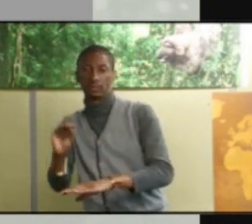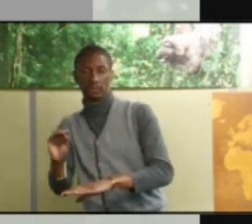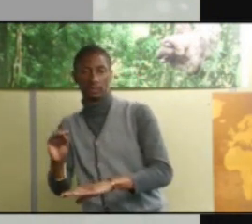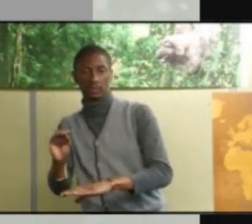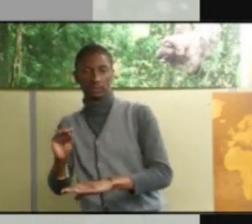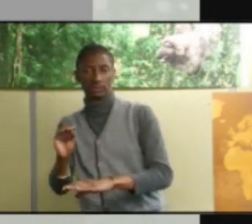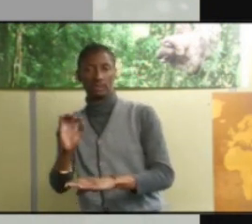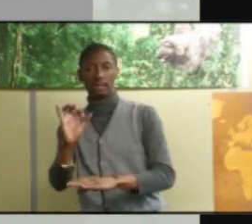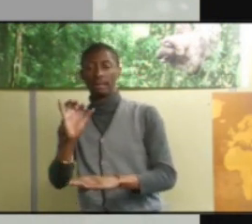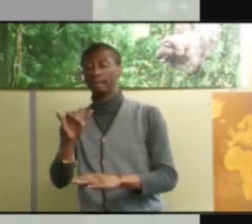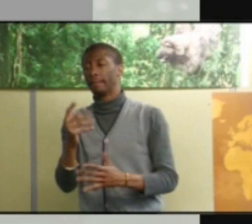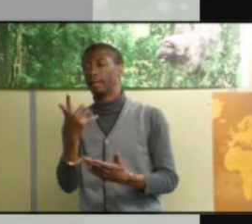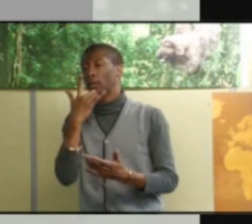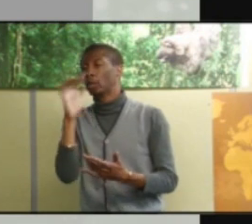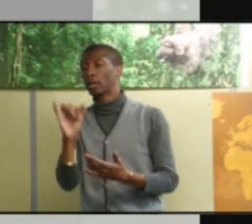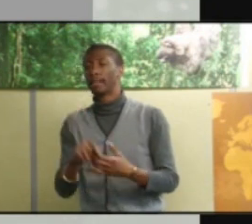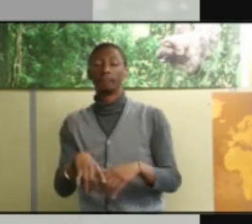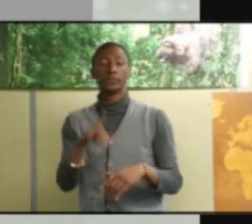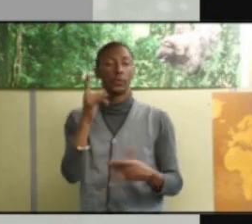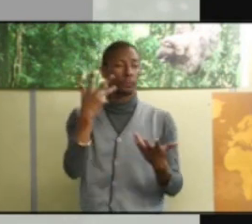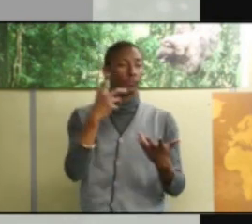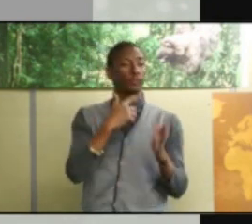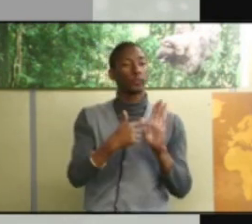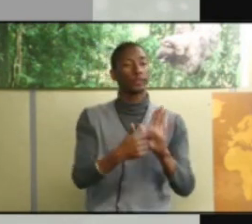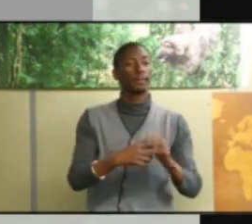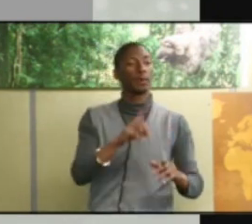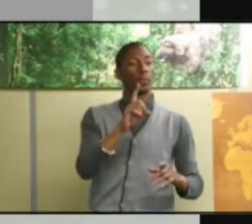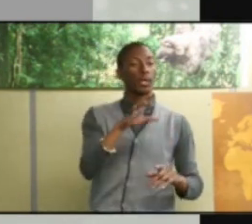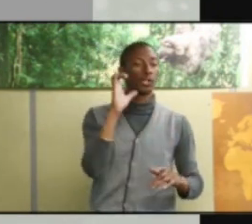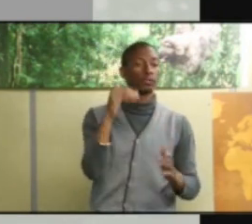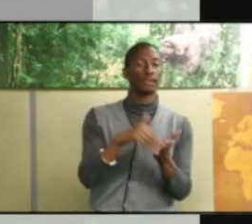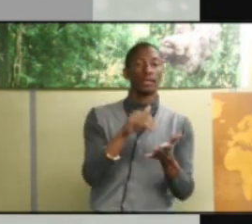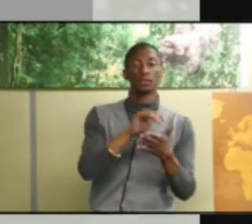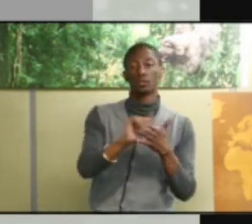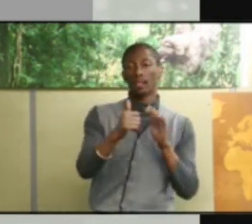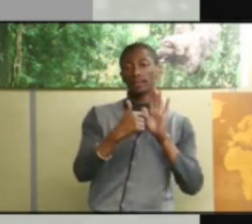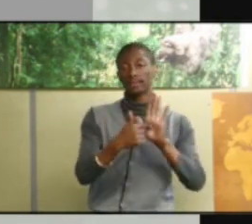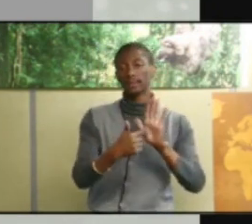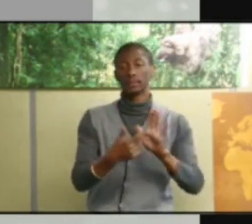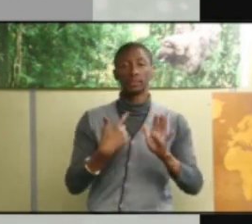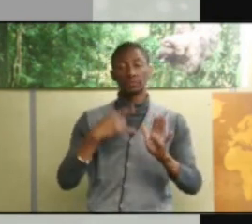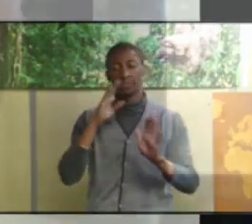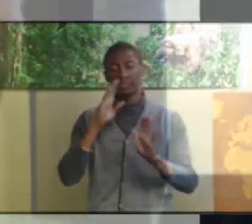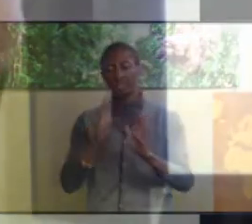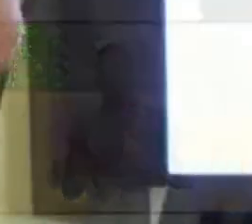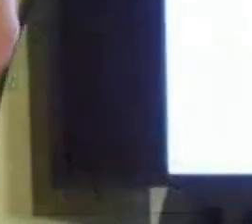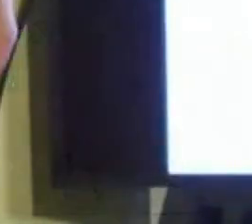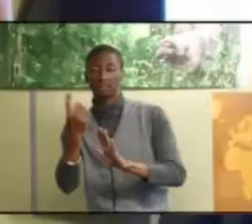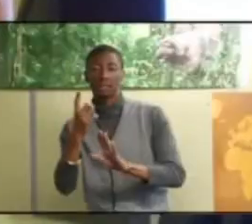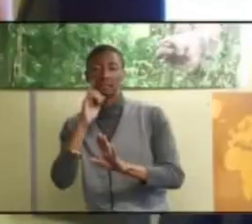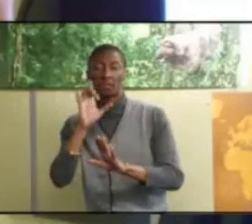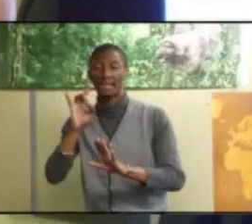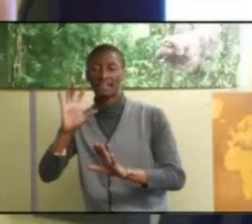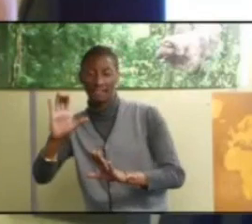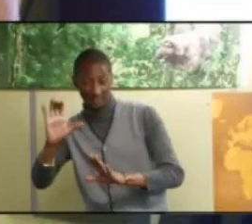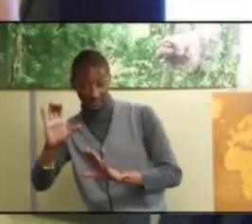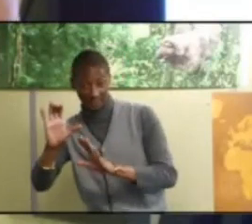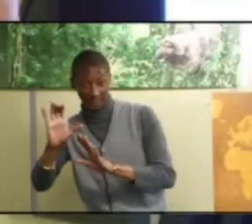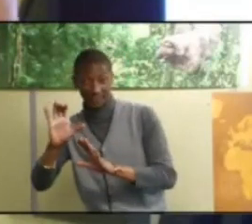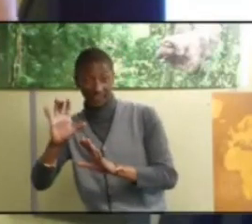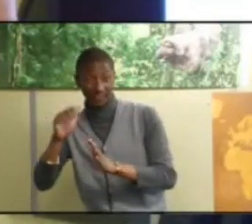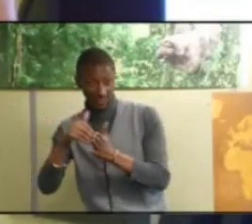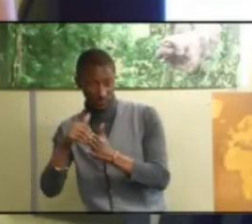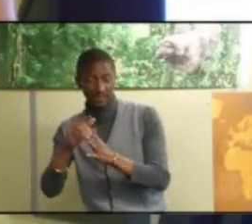work in real numbers? $100,000 exhibit. Let's develop something for 85 at the beginning and hold $15,000